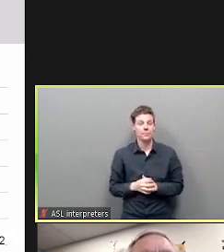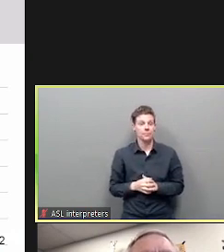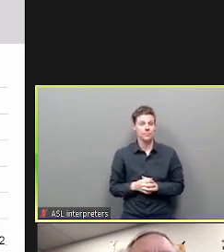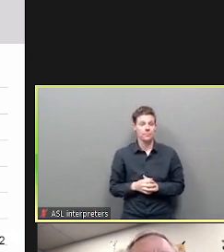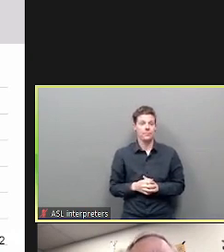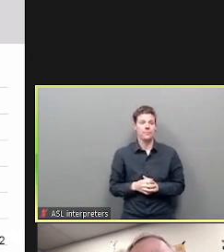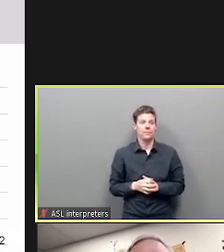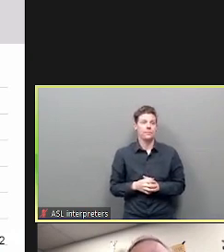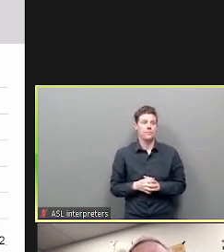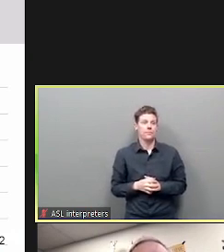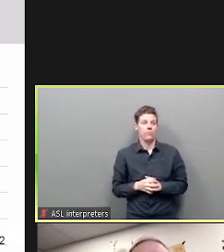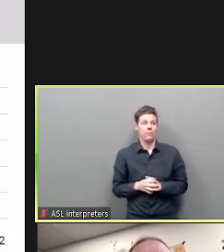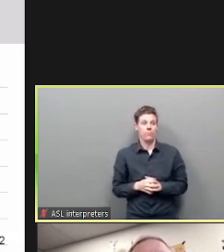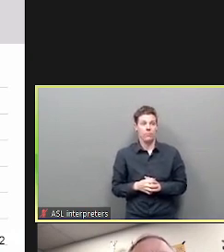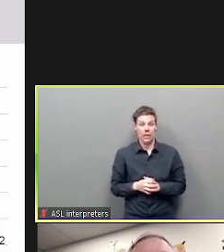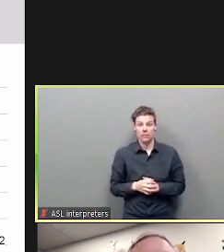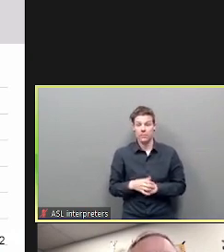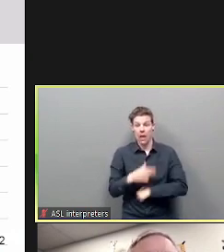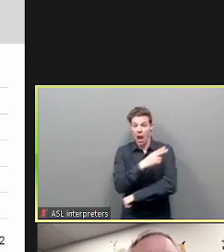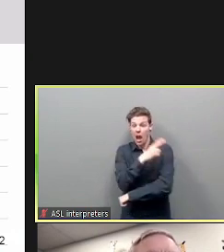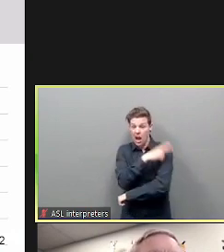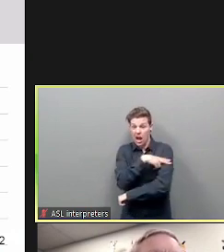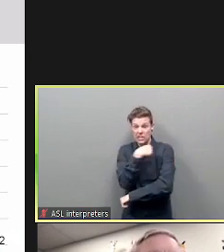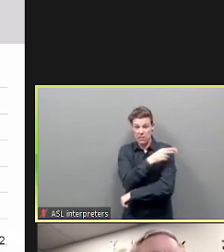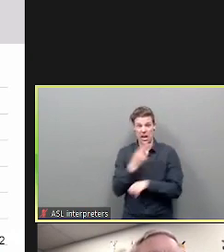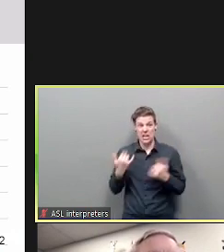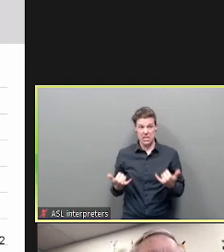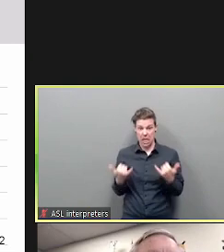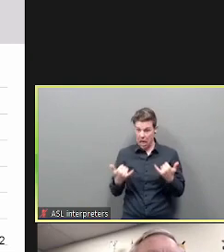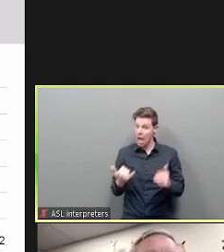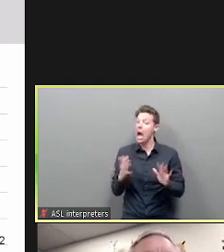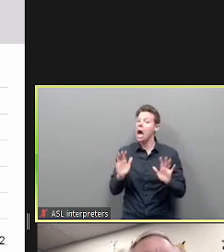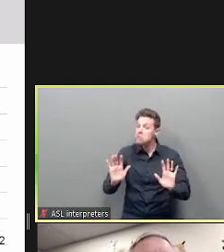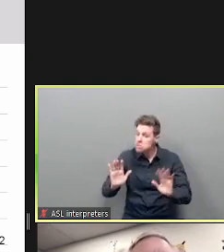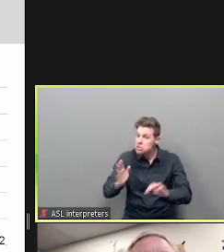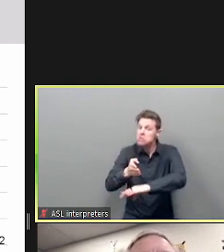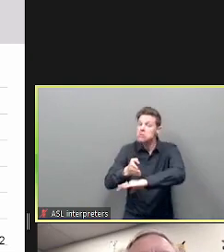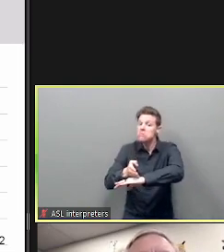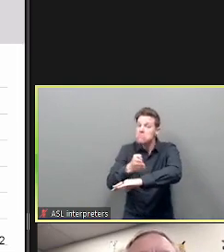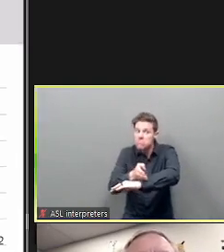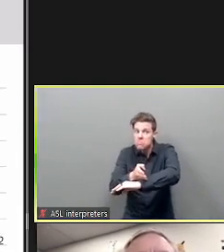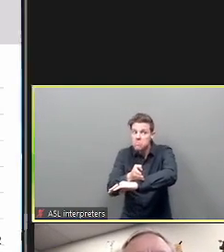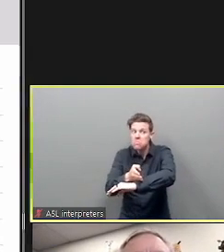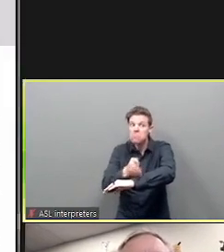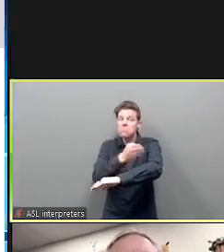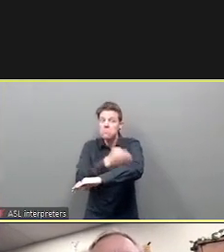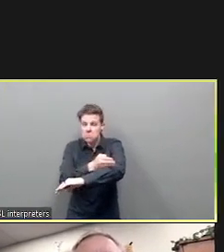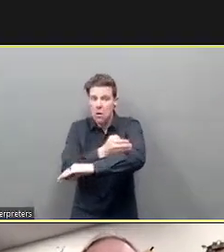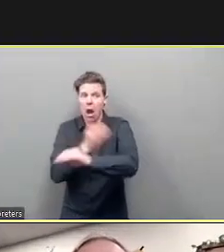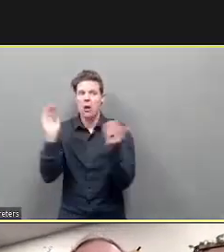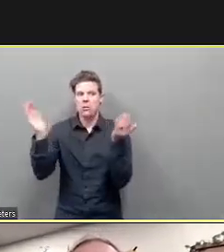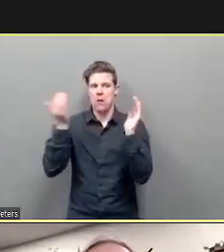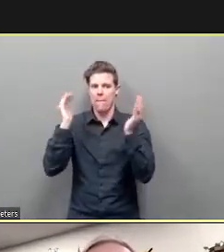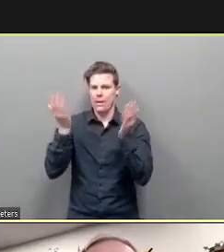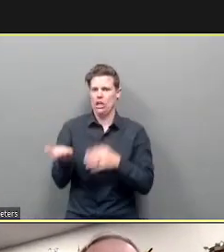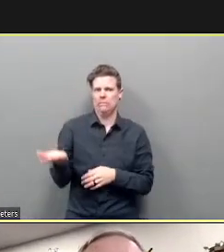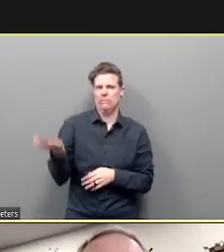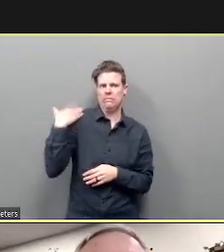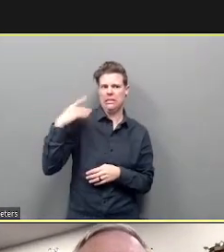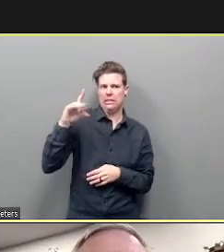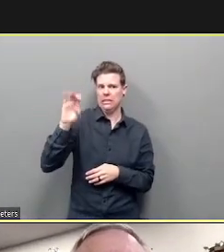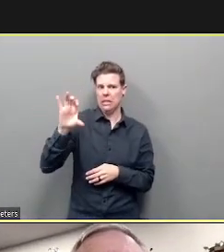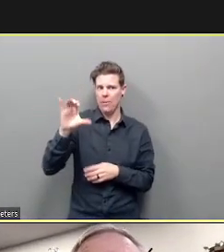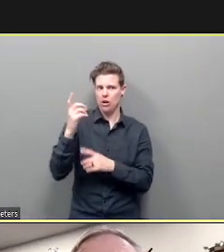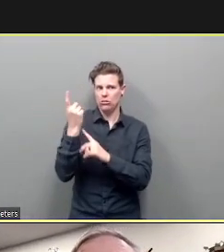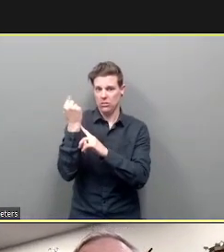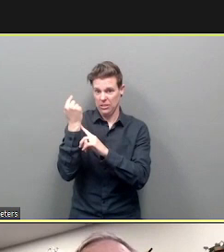So hospitals doing way better. If you look back to December 9th, 716 COVID patients, now